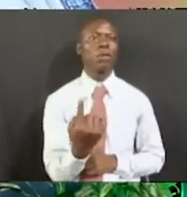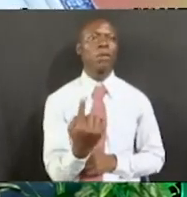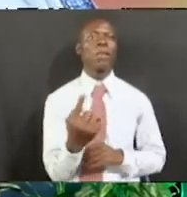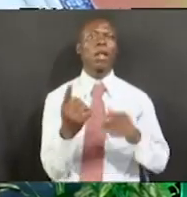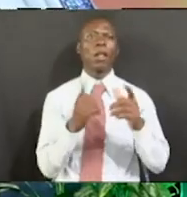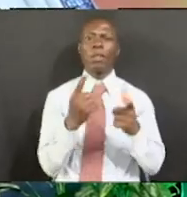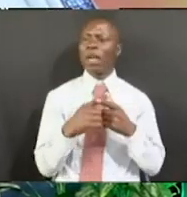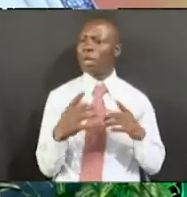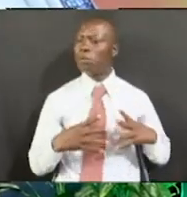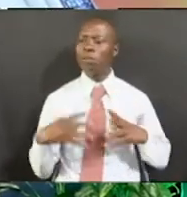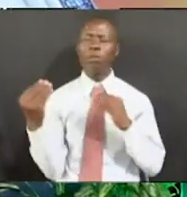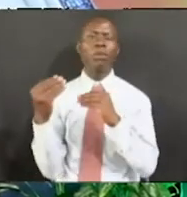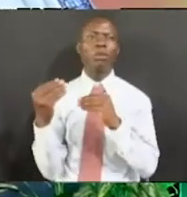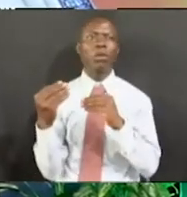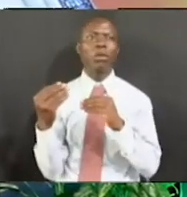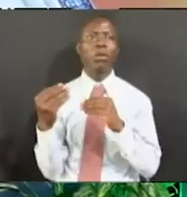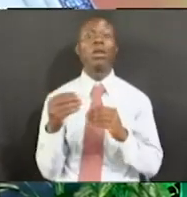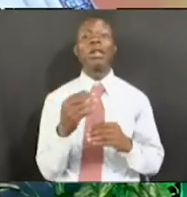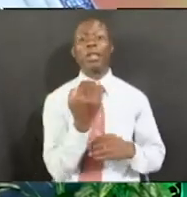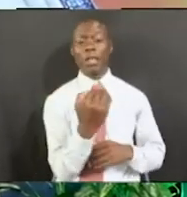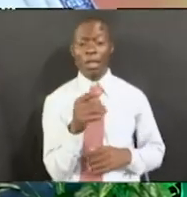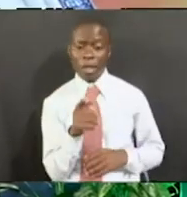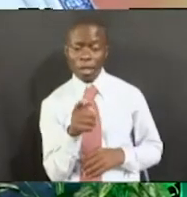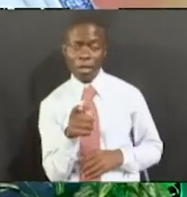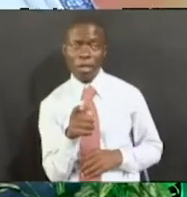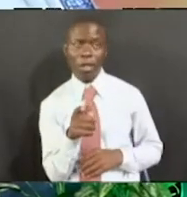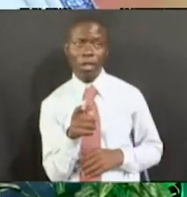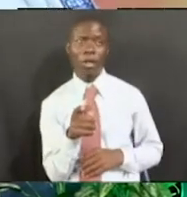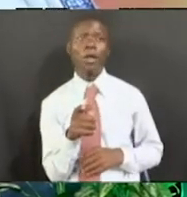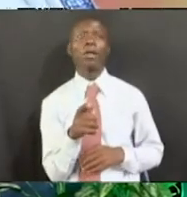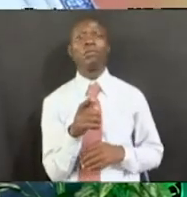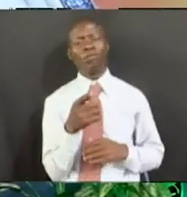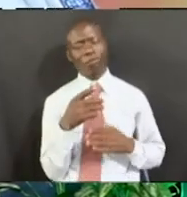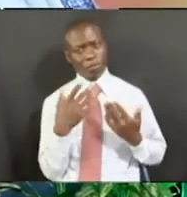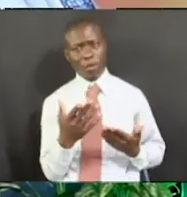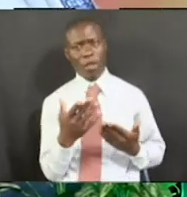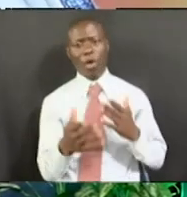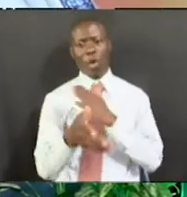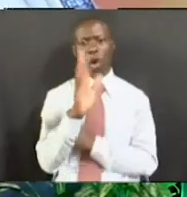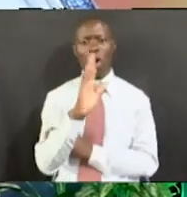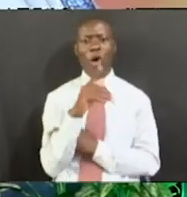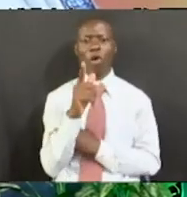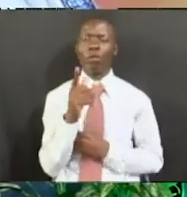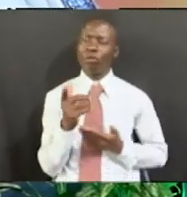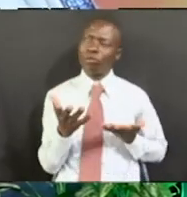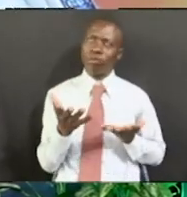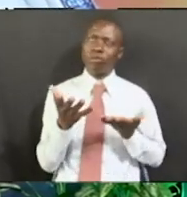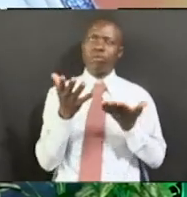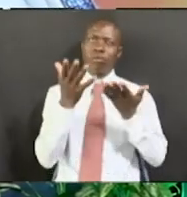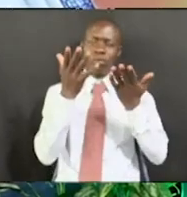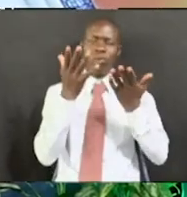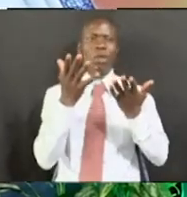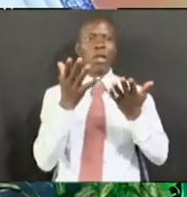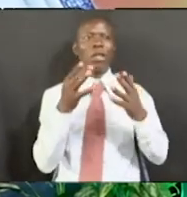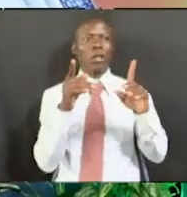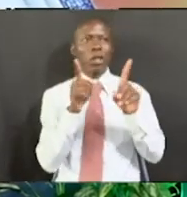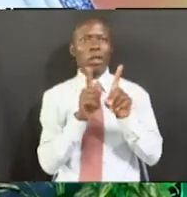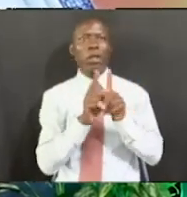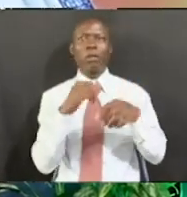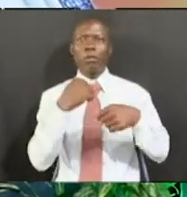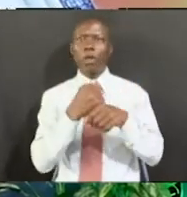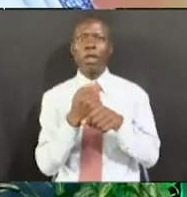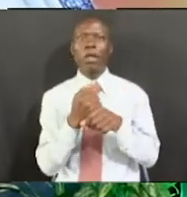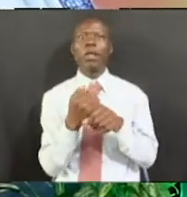ran away. Those children, the future of those children, God is raising kings and queens from those